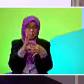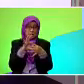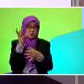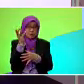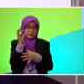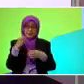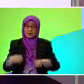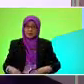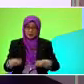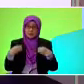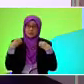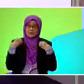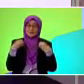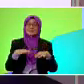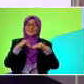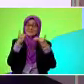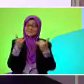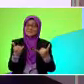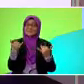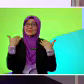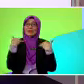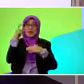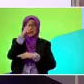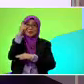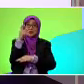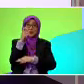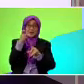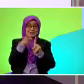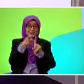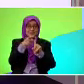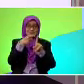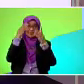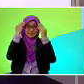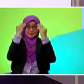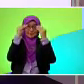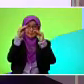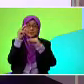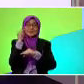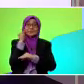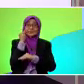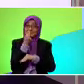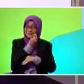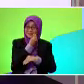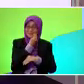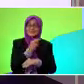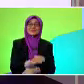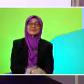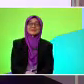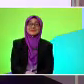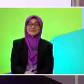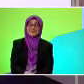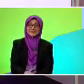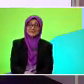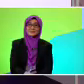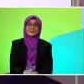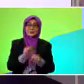were taken from Sumberku, the repository from online. You can just search it from the internet and you'll find a